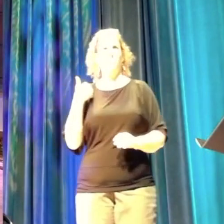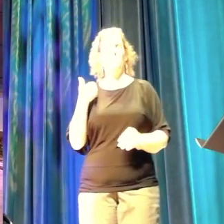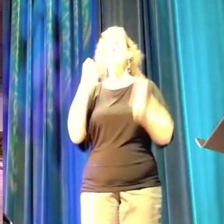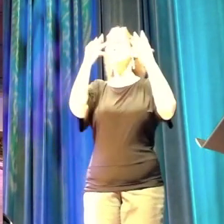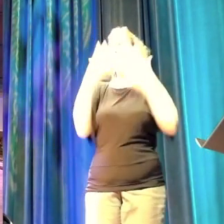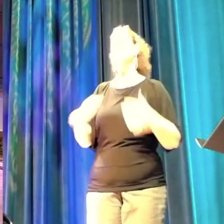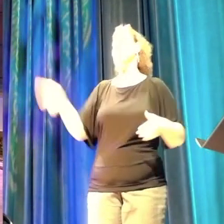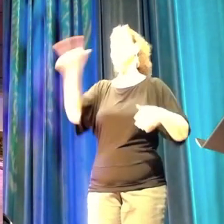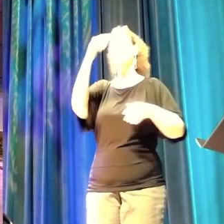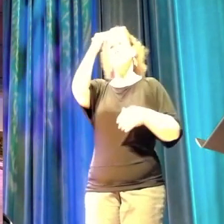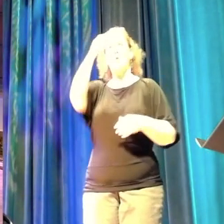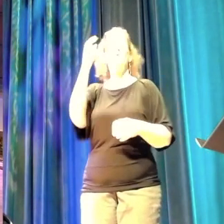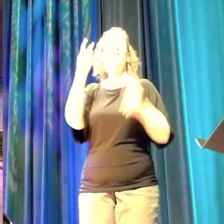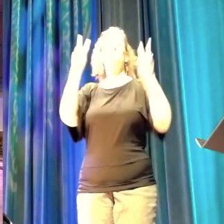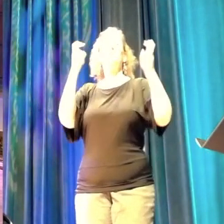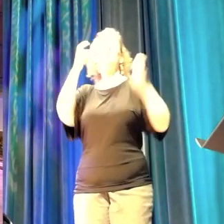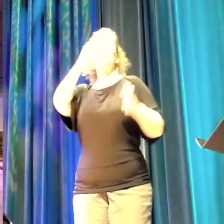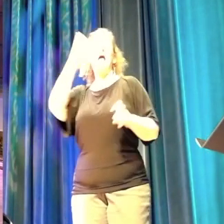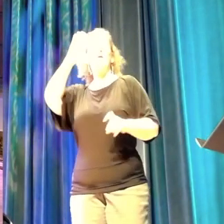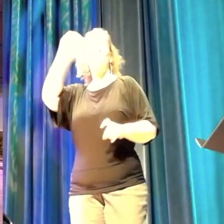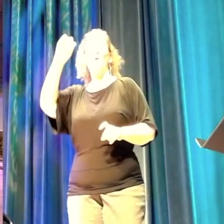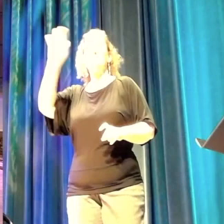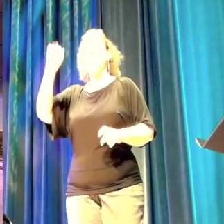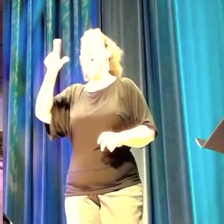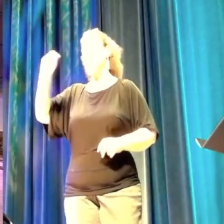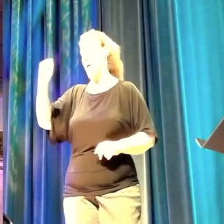the Blind Boys of Alabama, right? You know the Blind Boys of